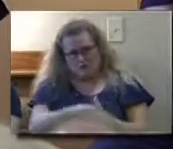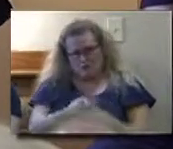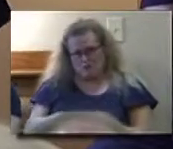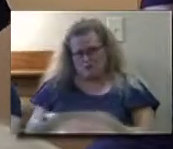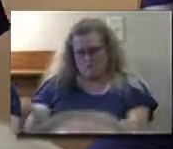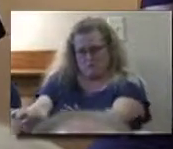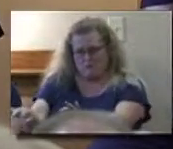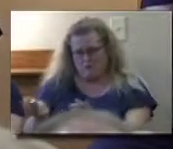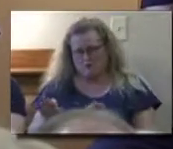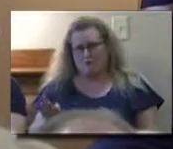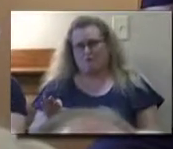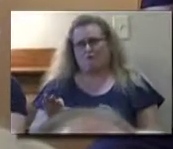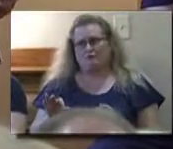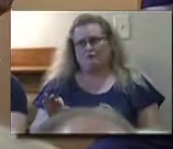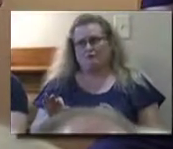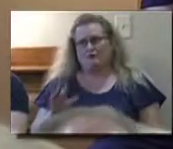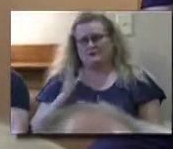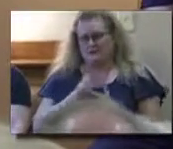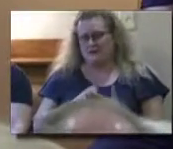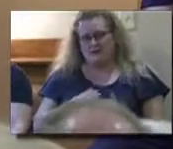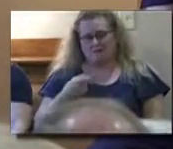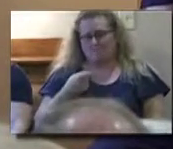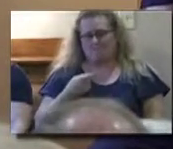them have come very